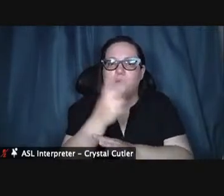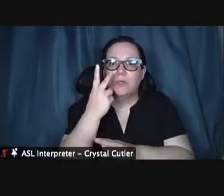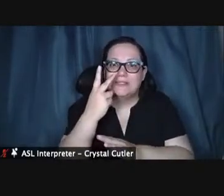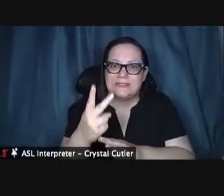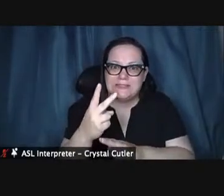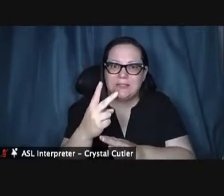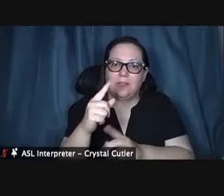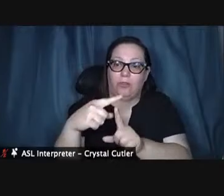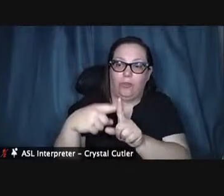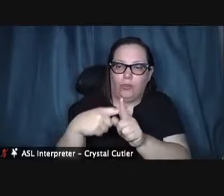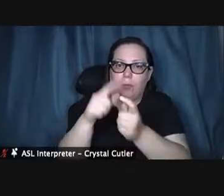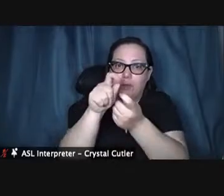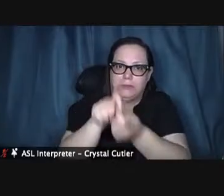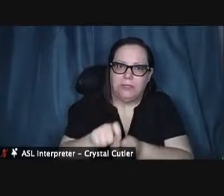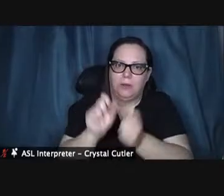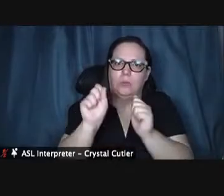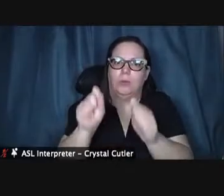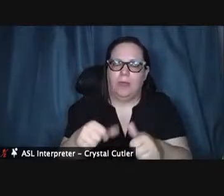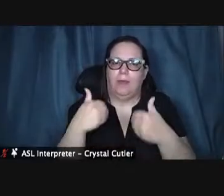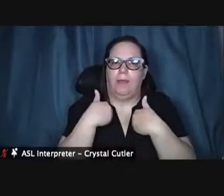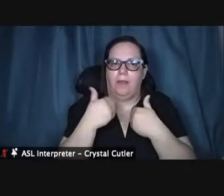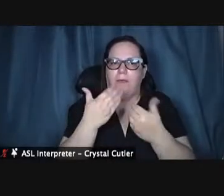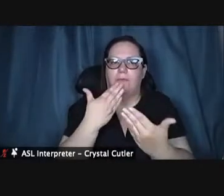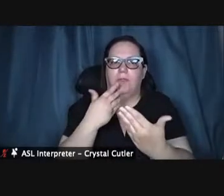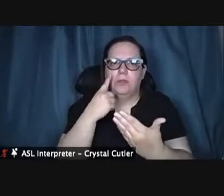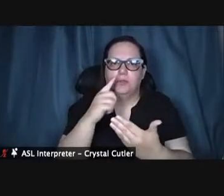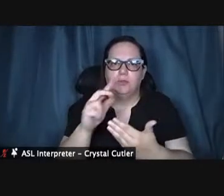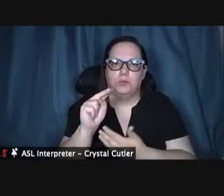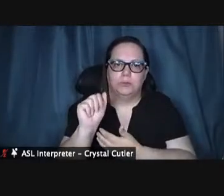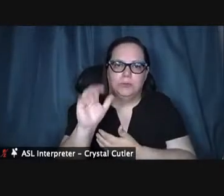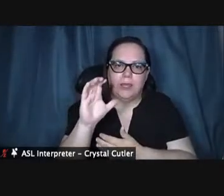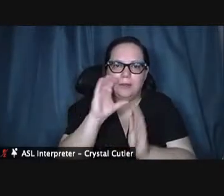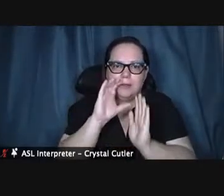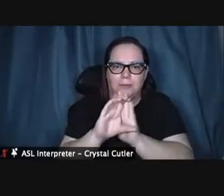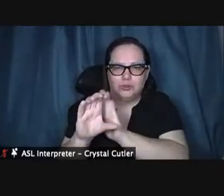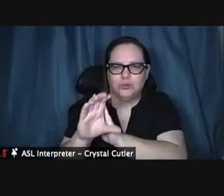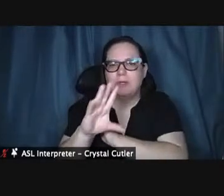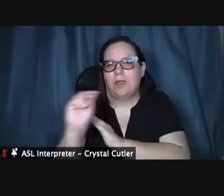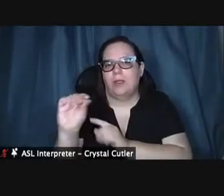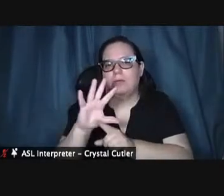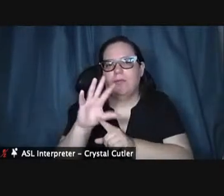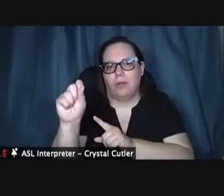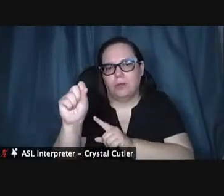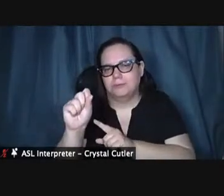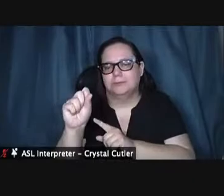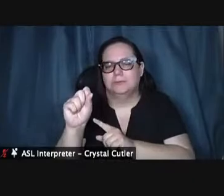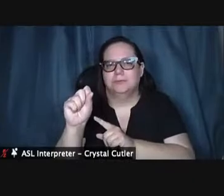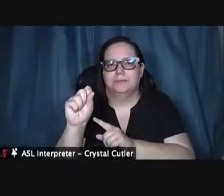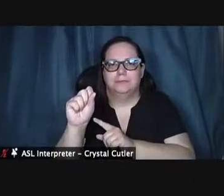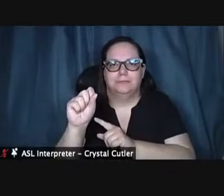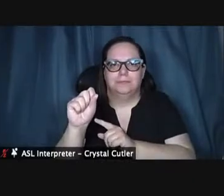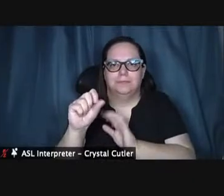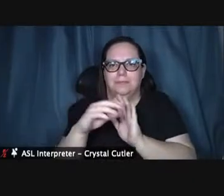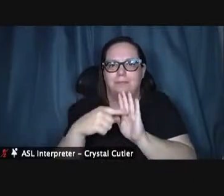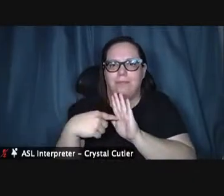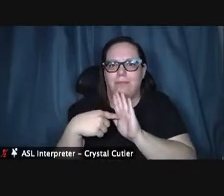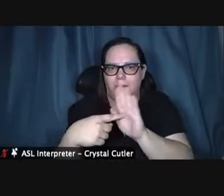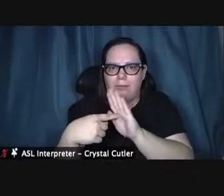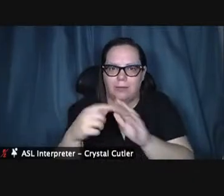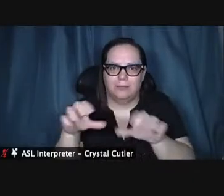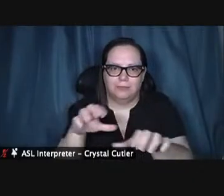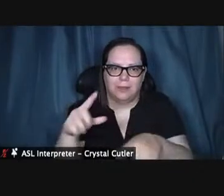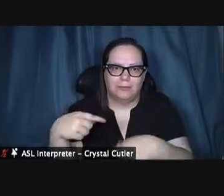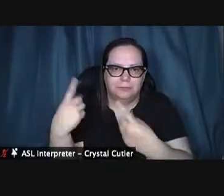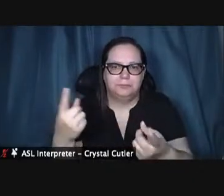with thanks to NAC imagery and the awesome modeling that Matt and Dave Page can do. This is, if I